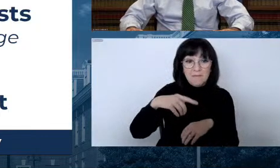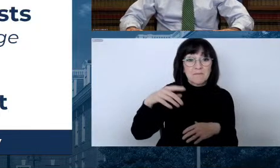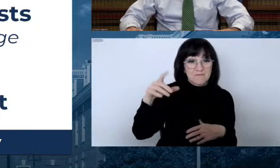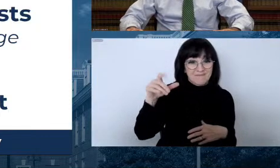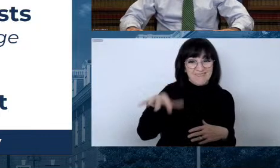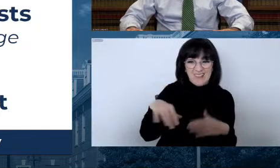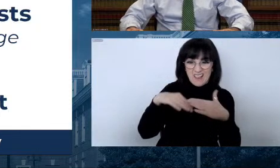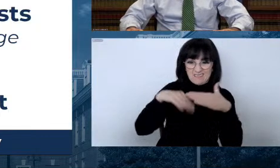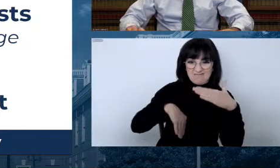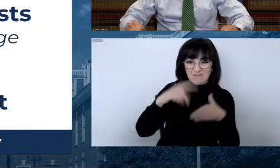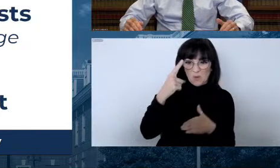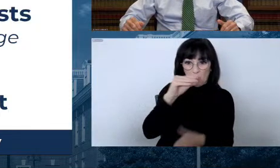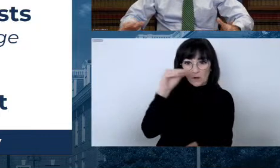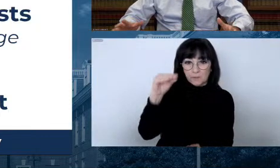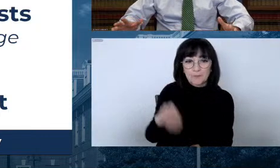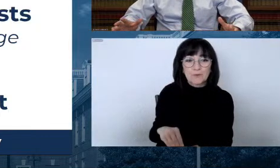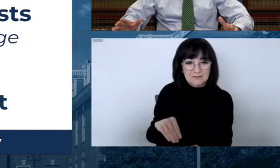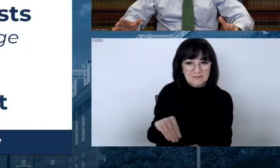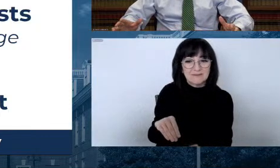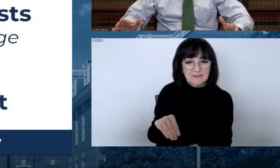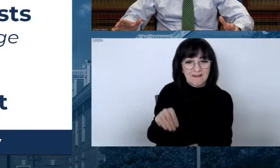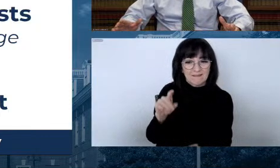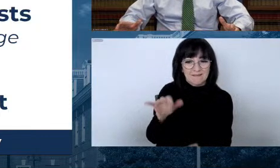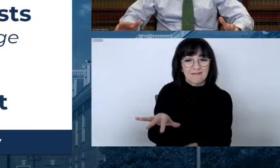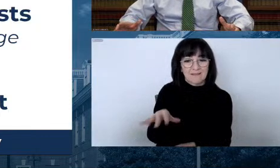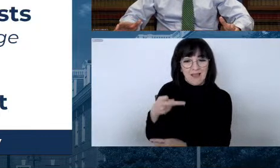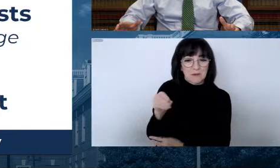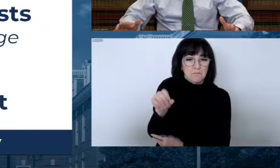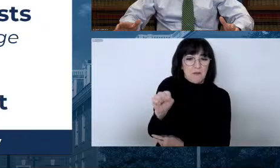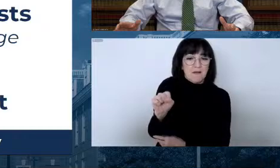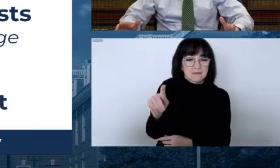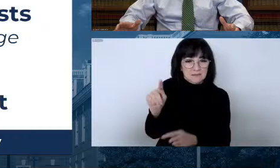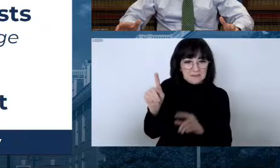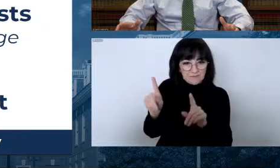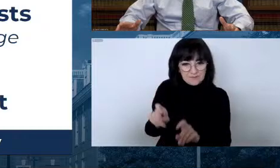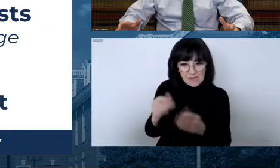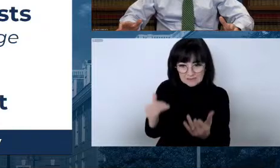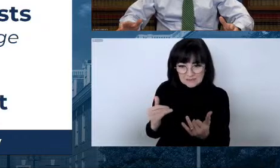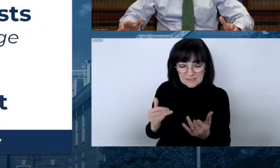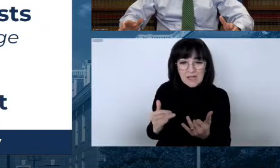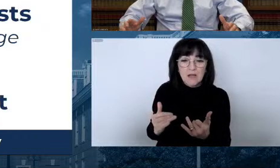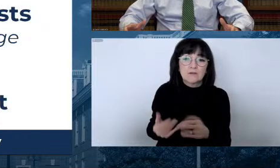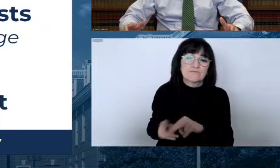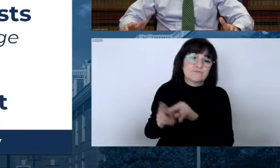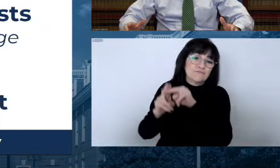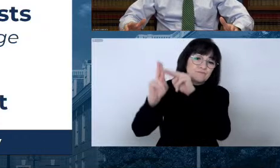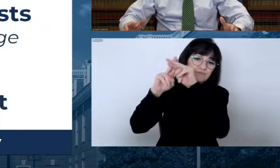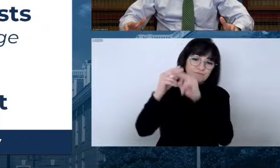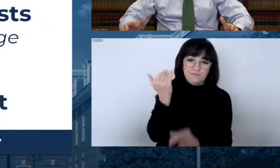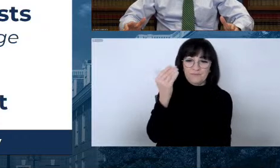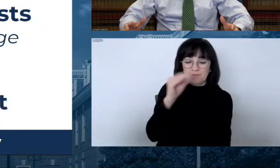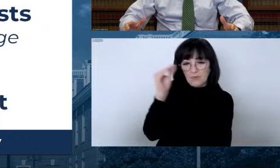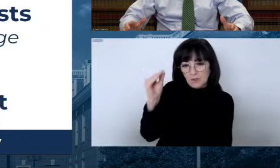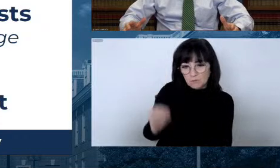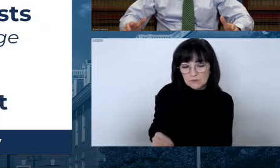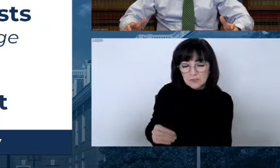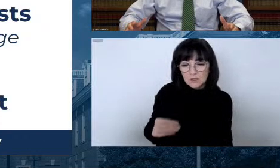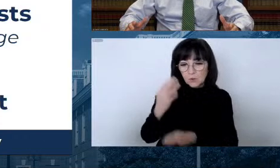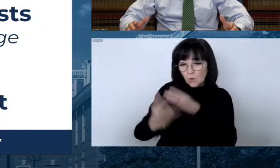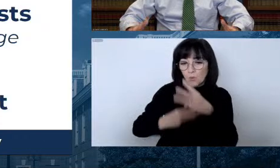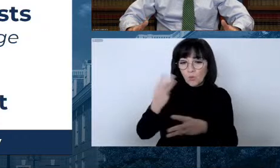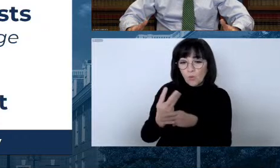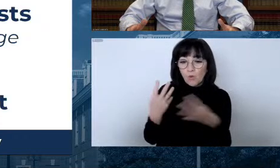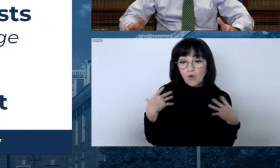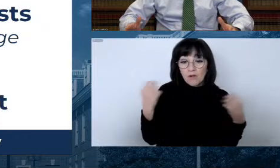in terms of the percent positive. Now we're up to 15%. The World Health Organization target